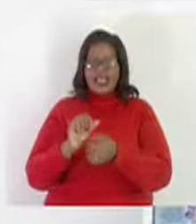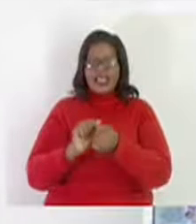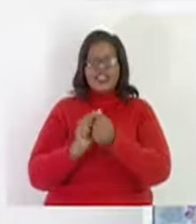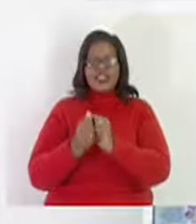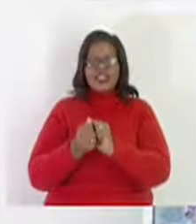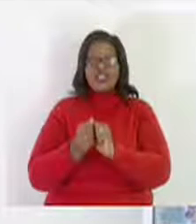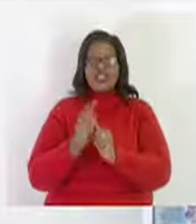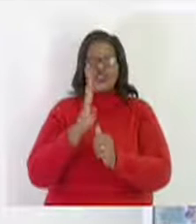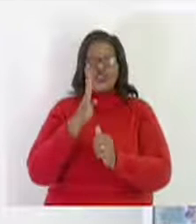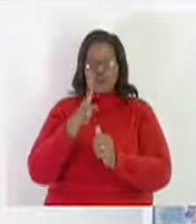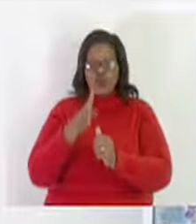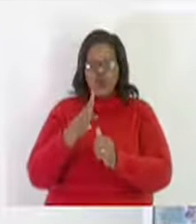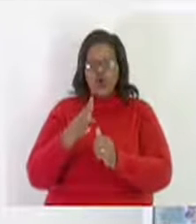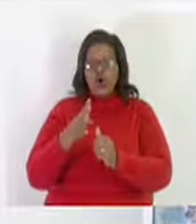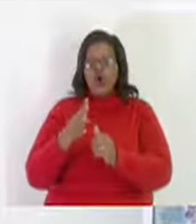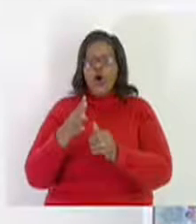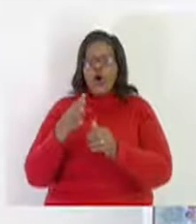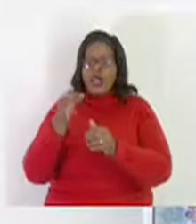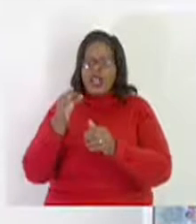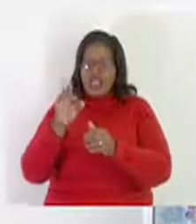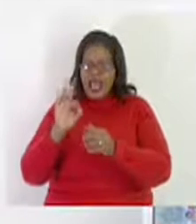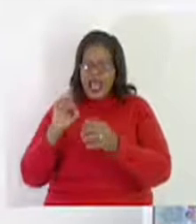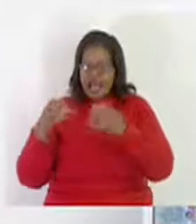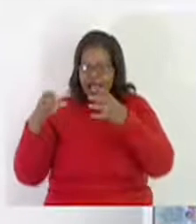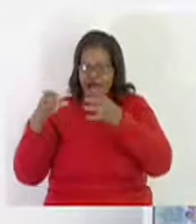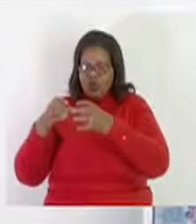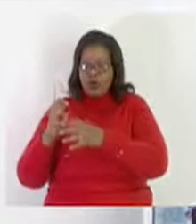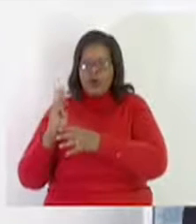9 is in this category.